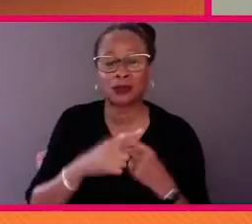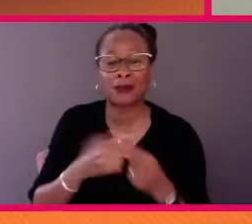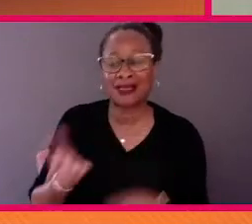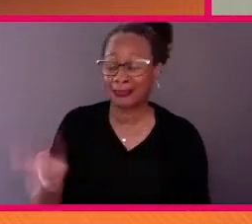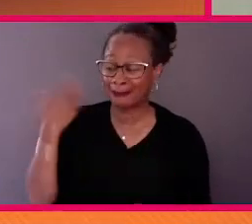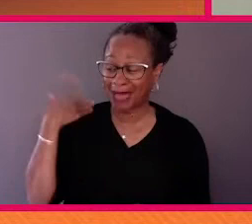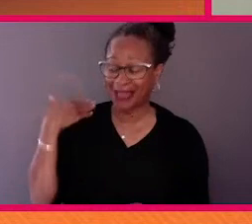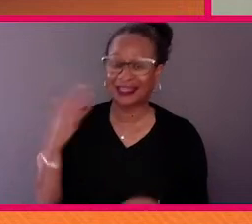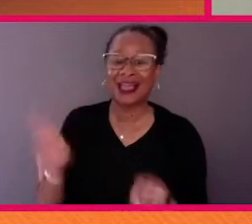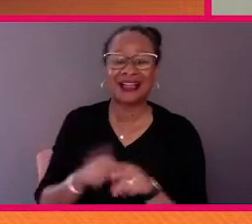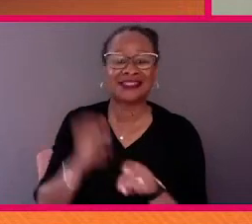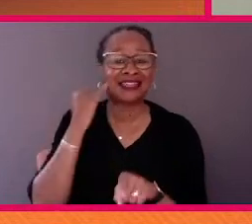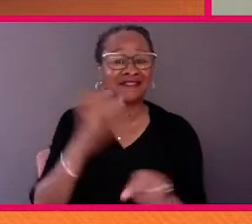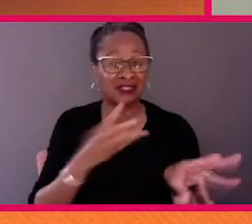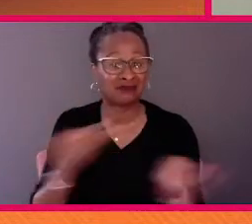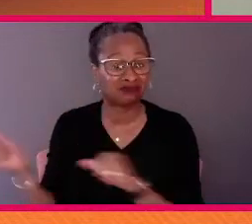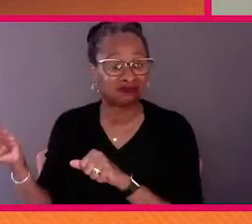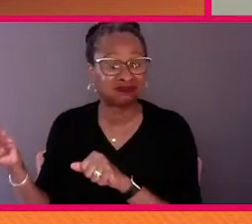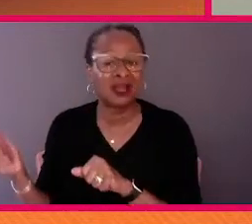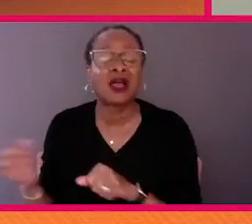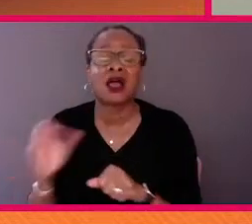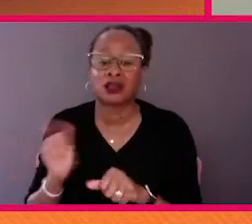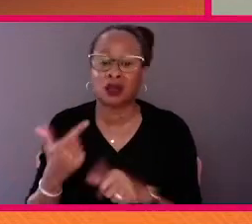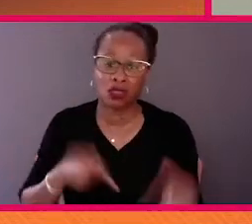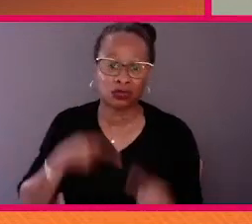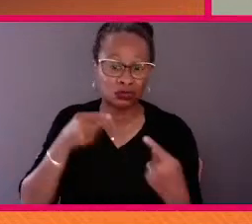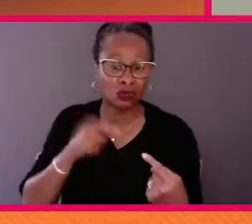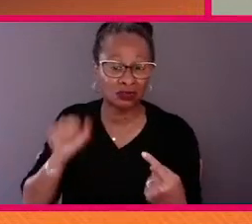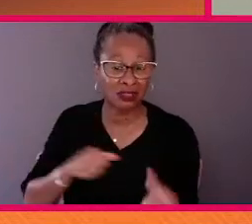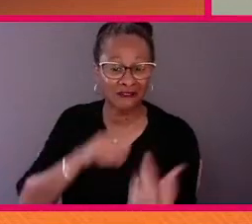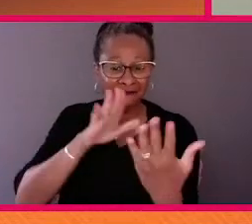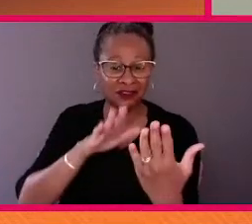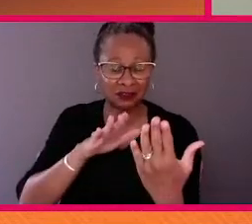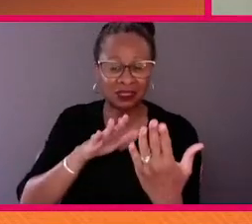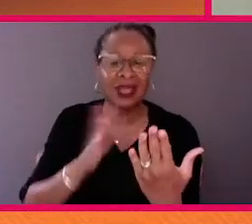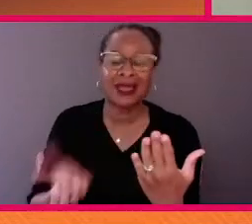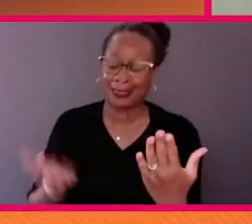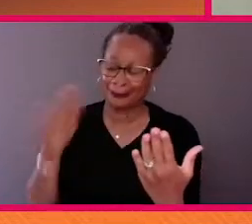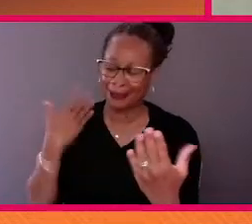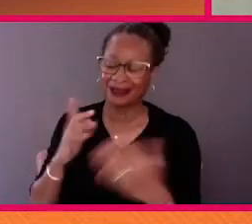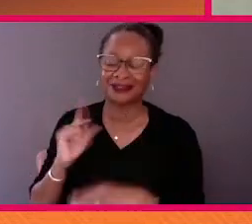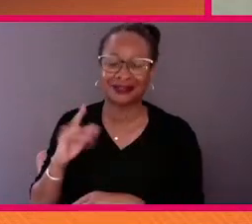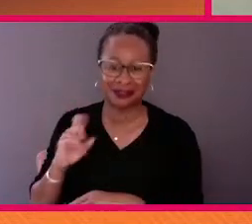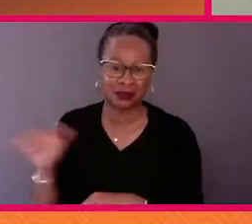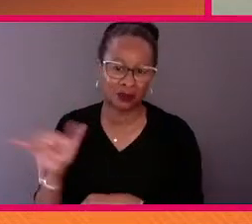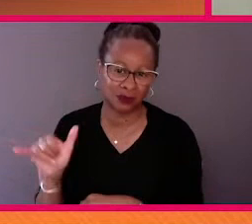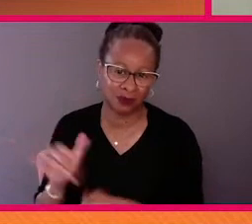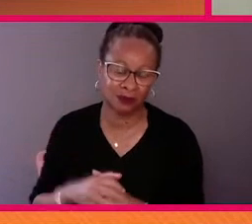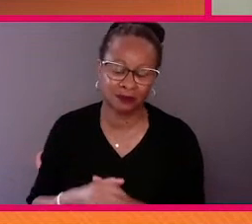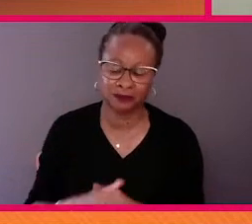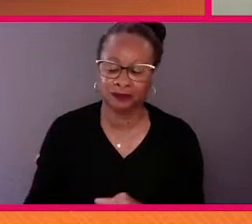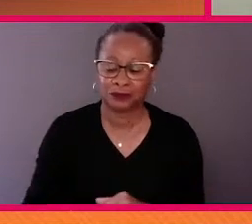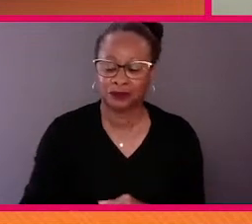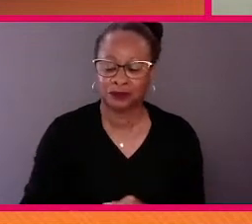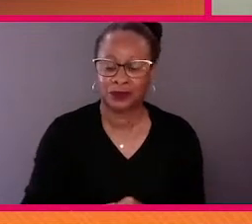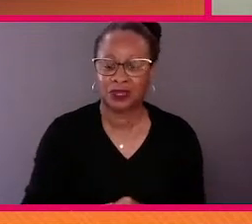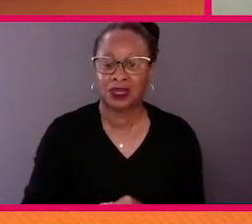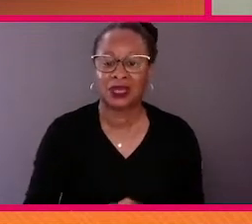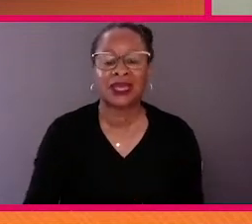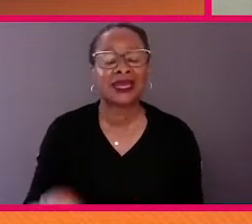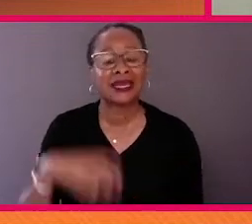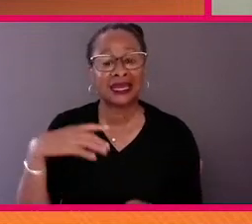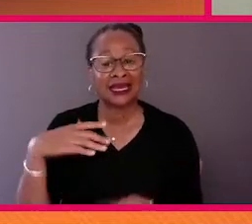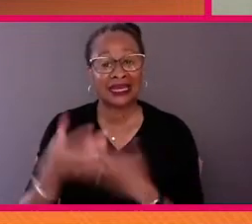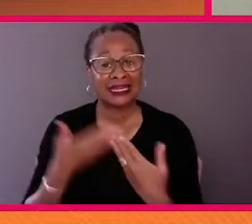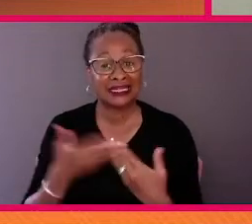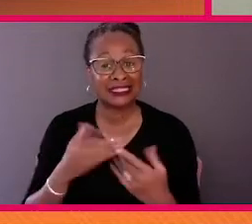tense, and all the struggles they faced were in the past tense as well. It is easier to deny Indigenous